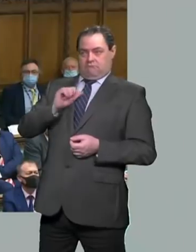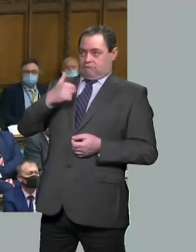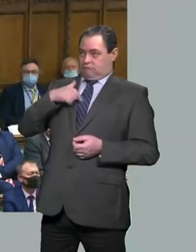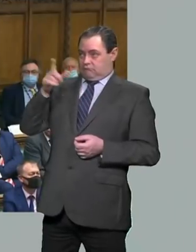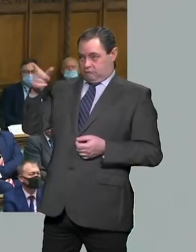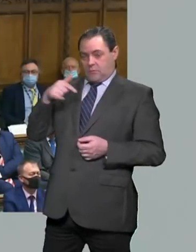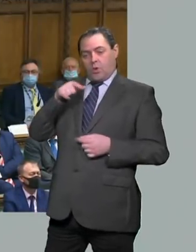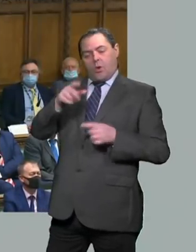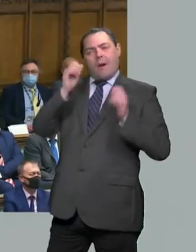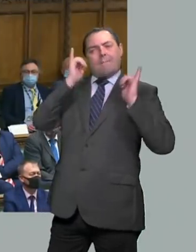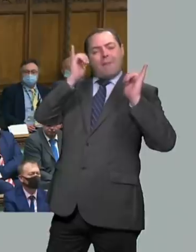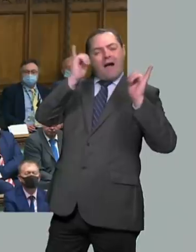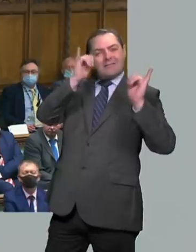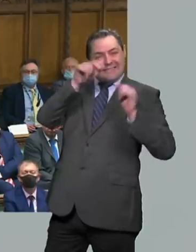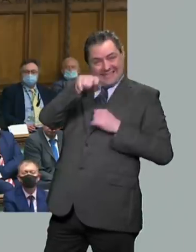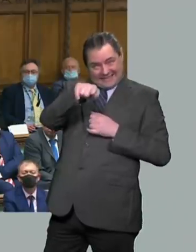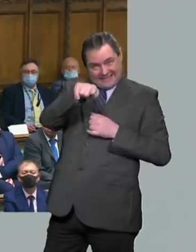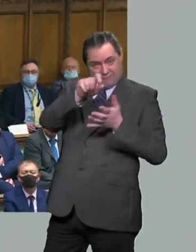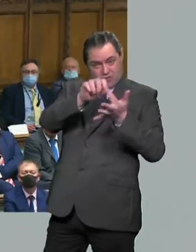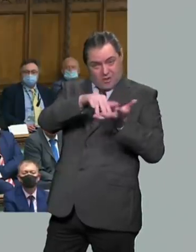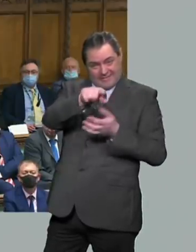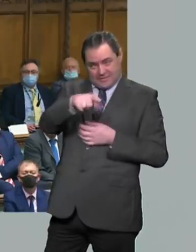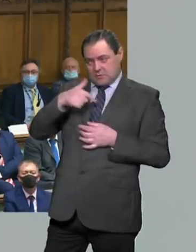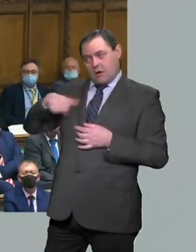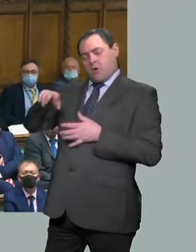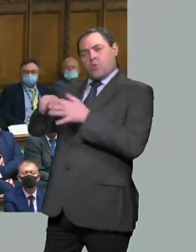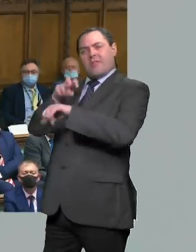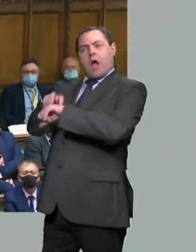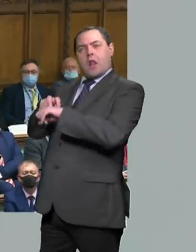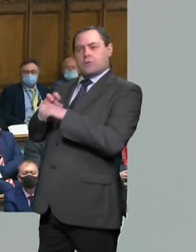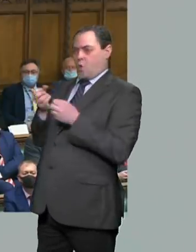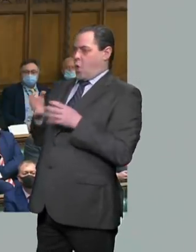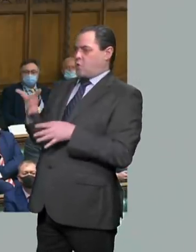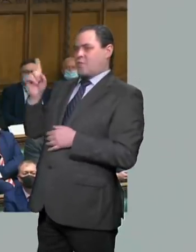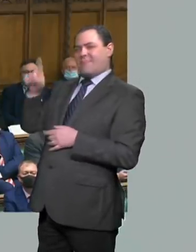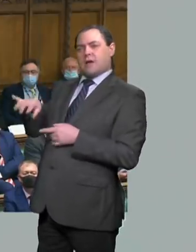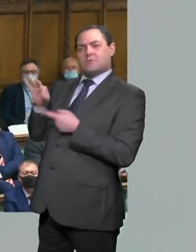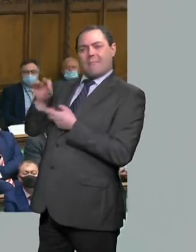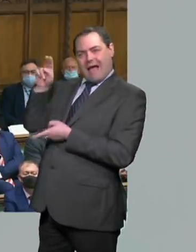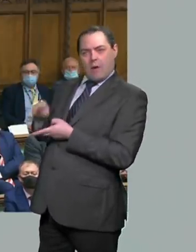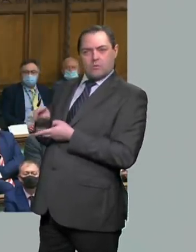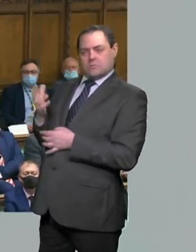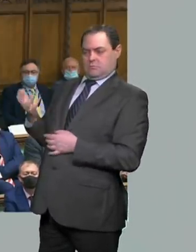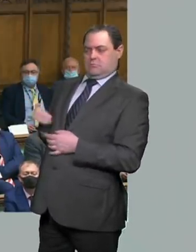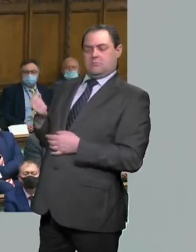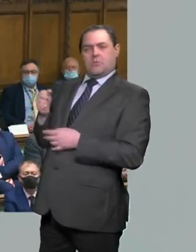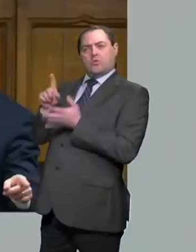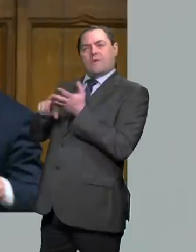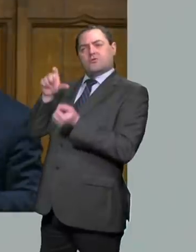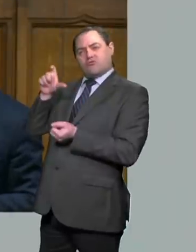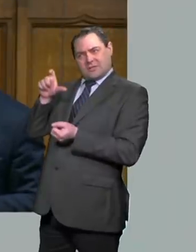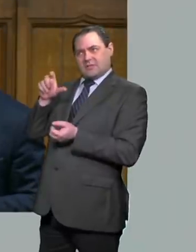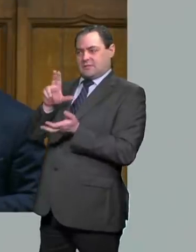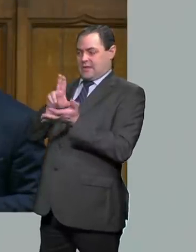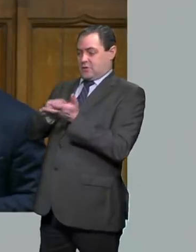he's been partying, working families in Northern Ireland have lost £1,000 from their universal credit. Their national insurance has been put